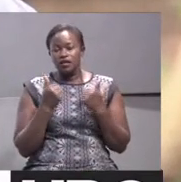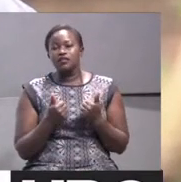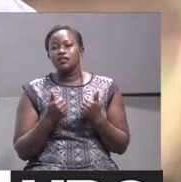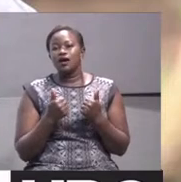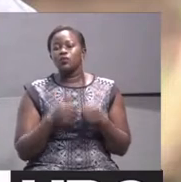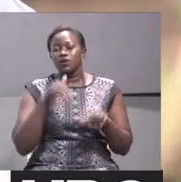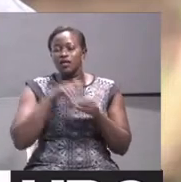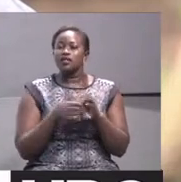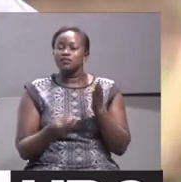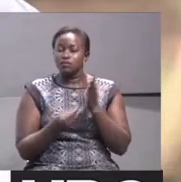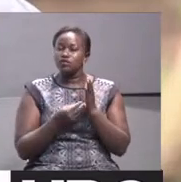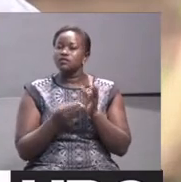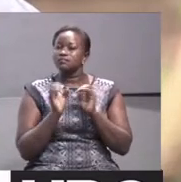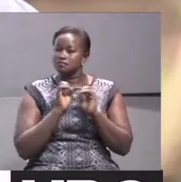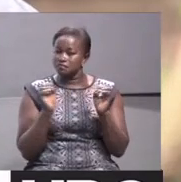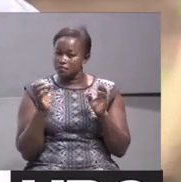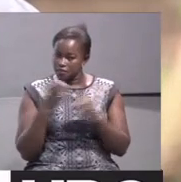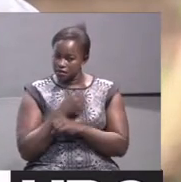the agricultural value chain.